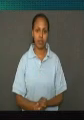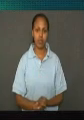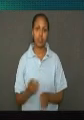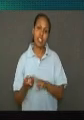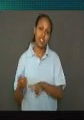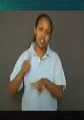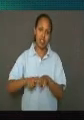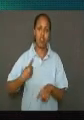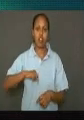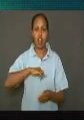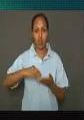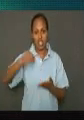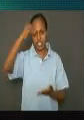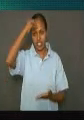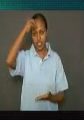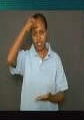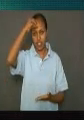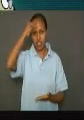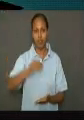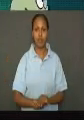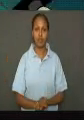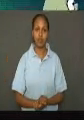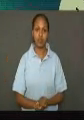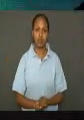Let's get back to our lesson.